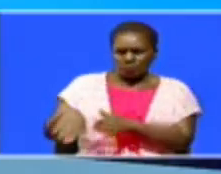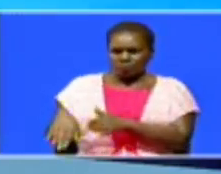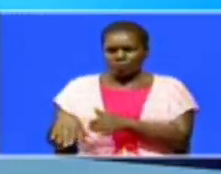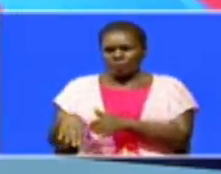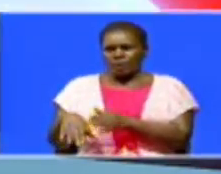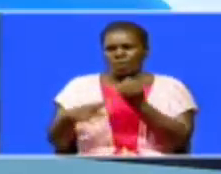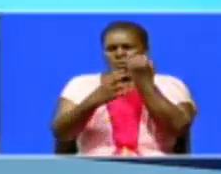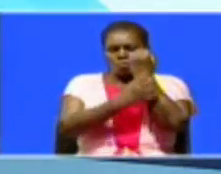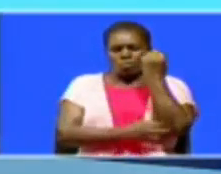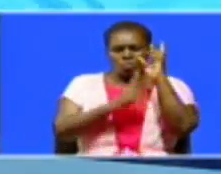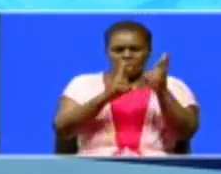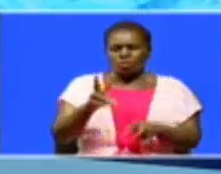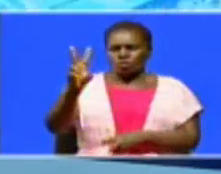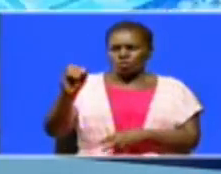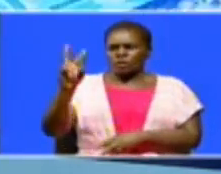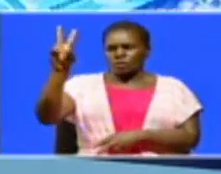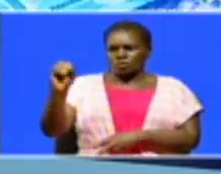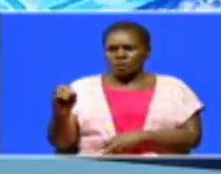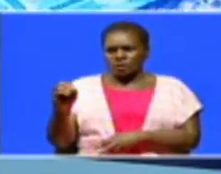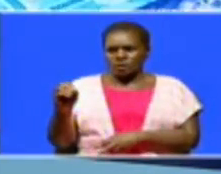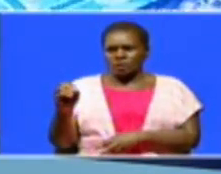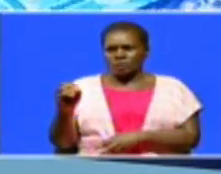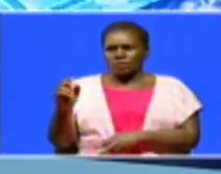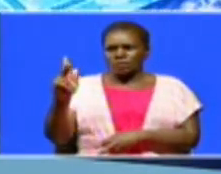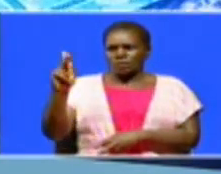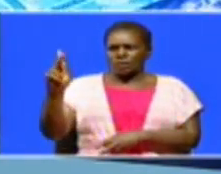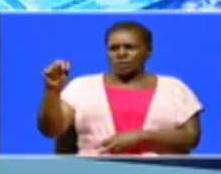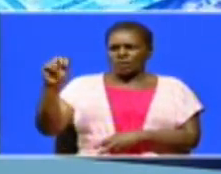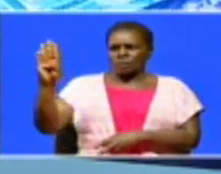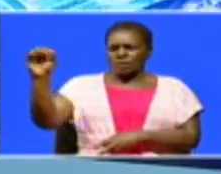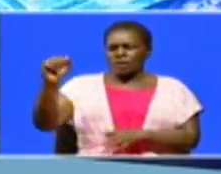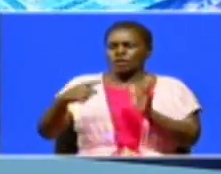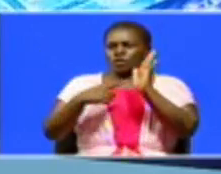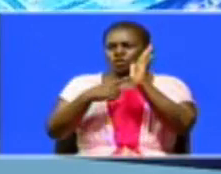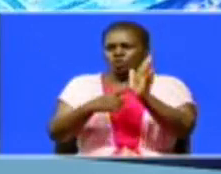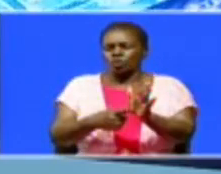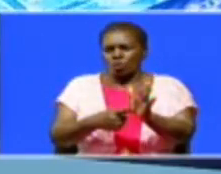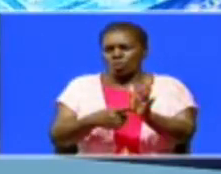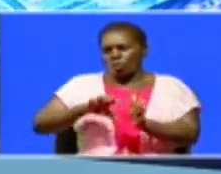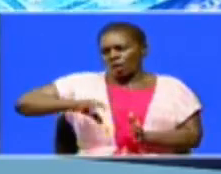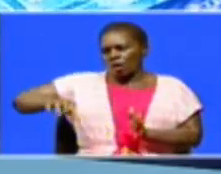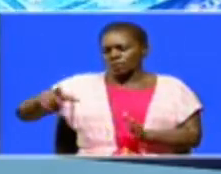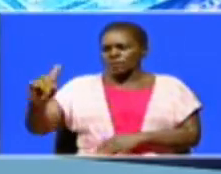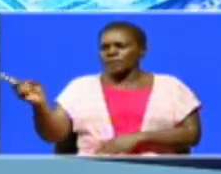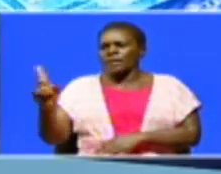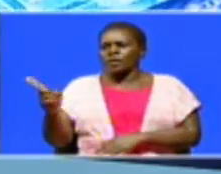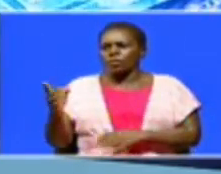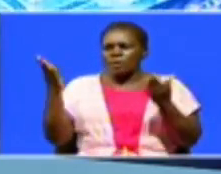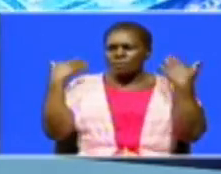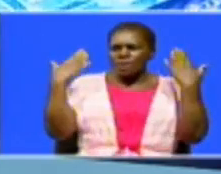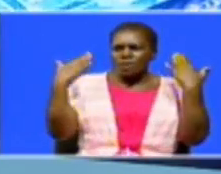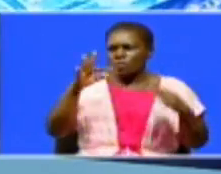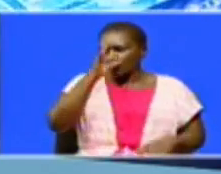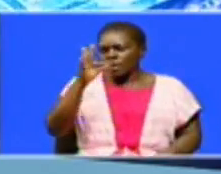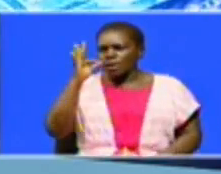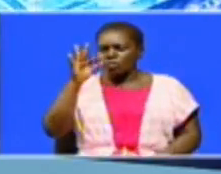The poverty report of 2020 by the Kenya National Bureau of Statistics has revealed fresh rankings with counties such as Nairobi, Meru, Nyeri